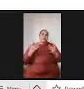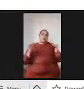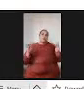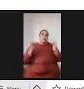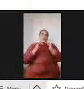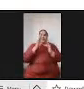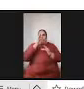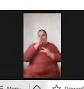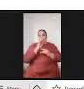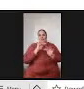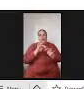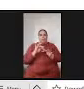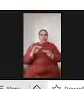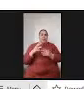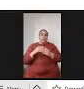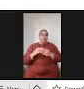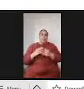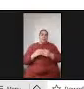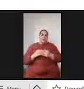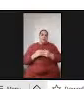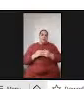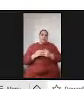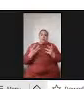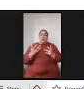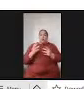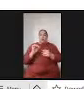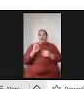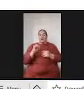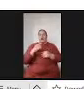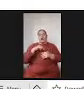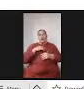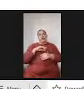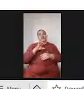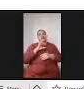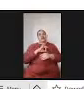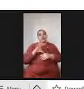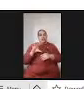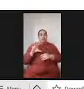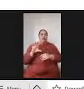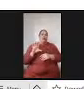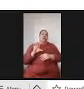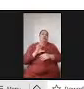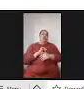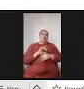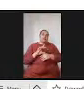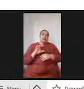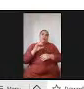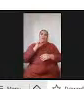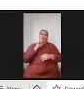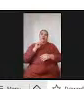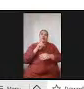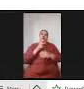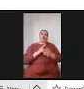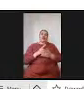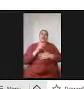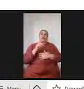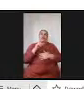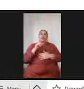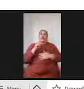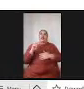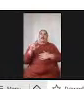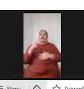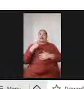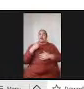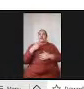of citizens and members, whereas we still, with what Honourable Lekker raised, we still have